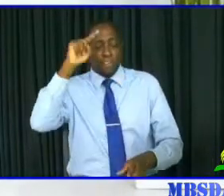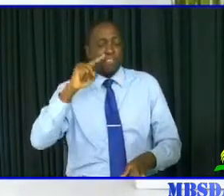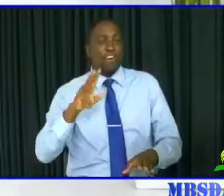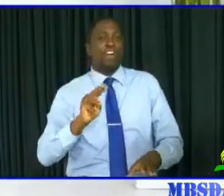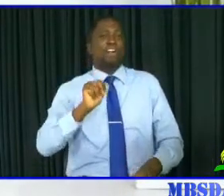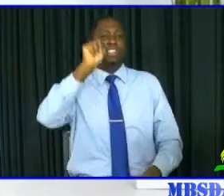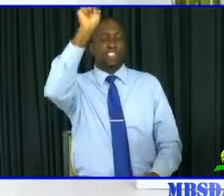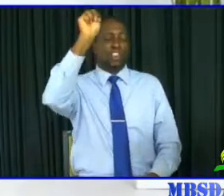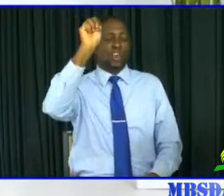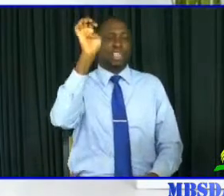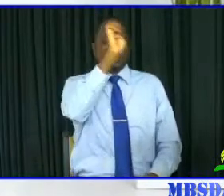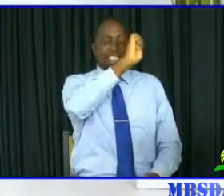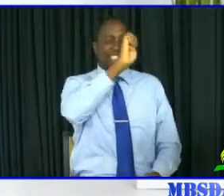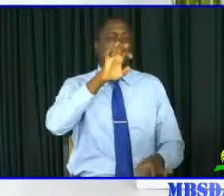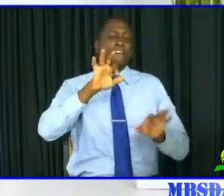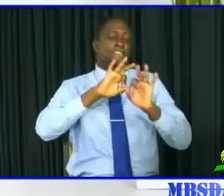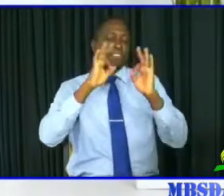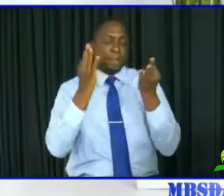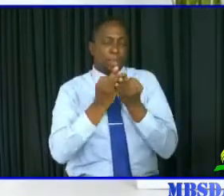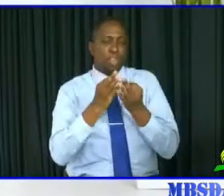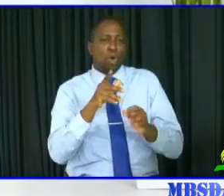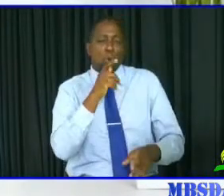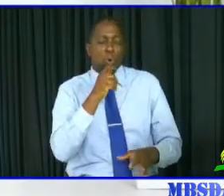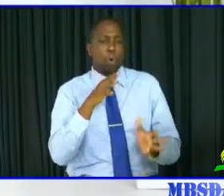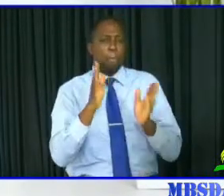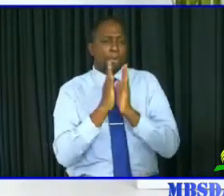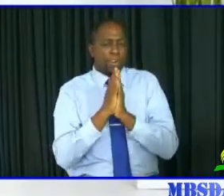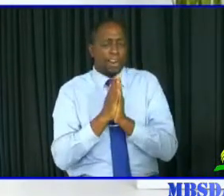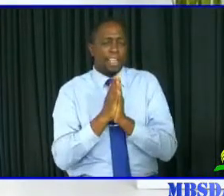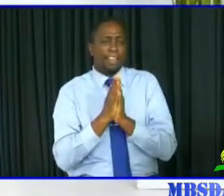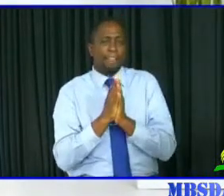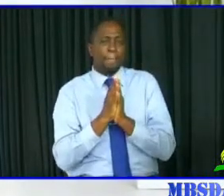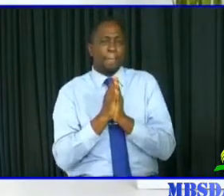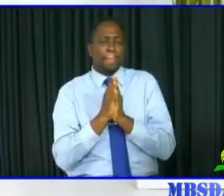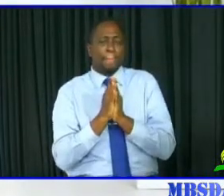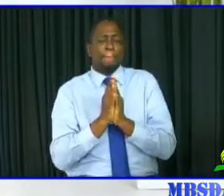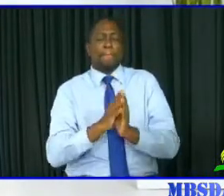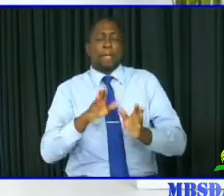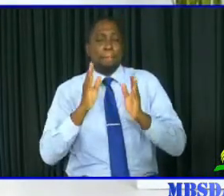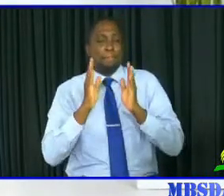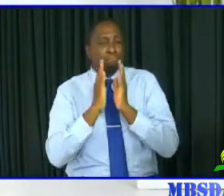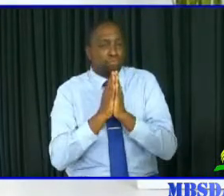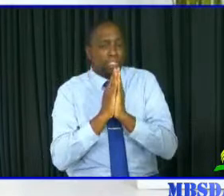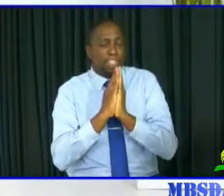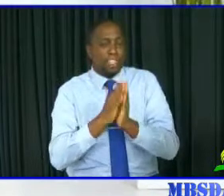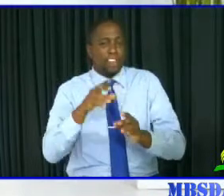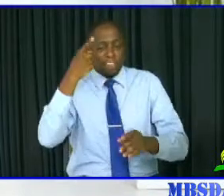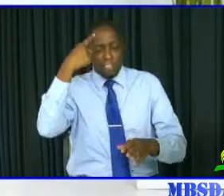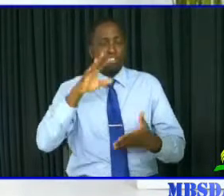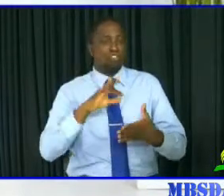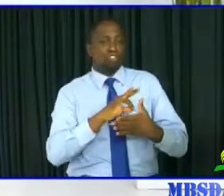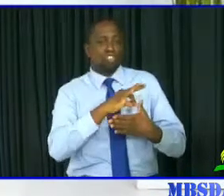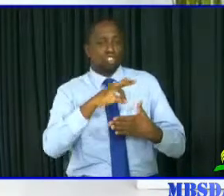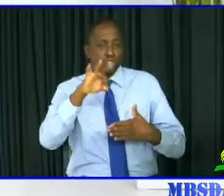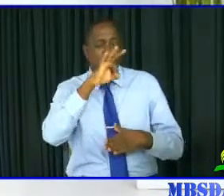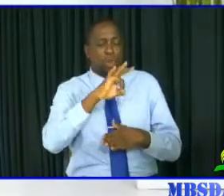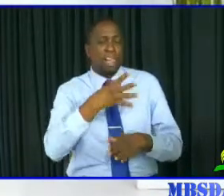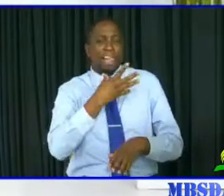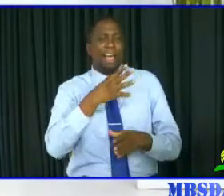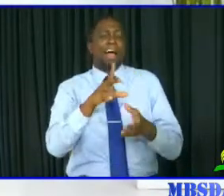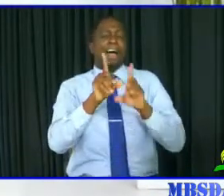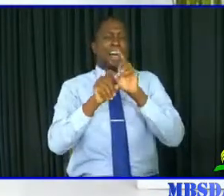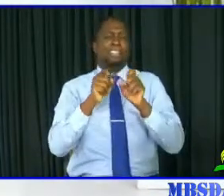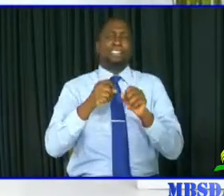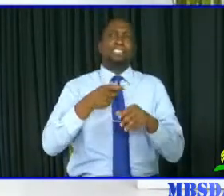Jamaica Conference who are praying on behalf of their family, interceding on behalf of a soul and asking you, great